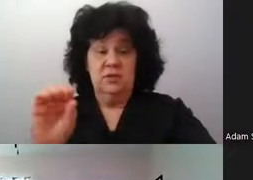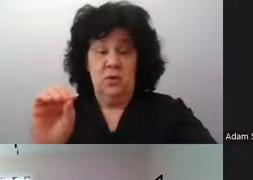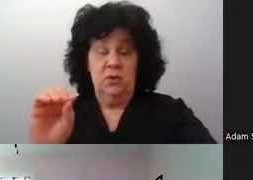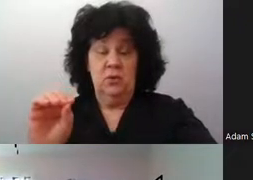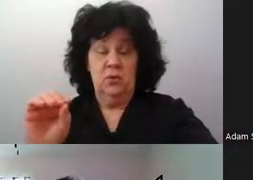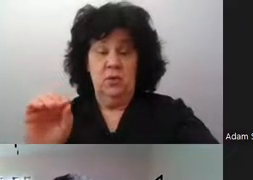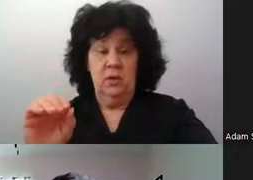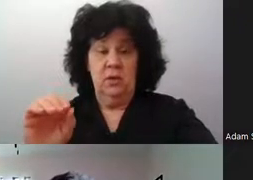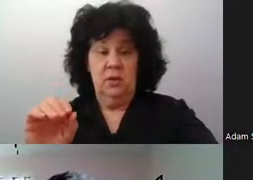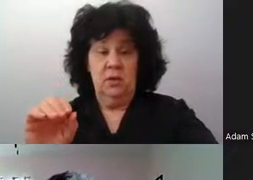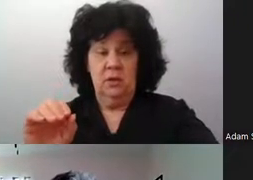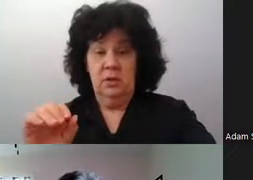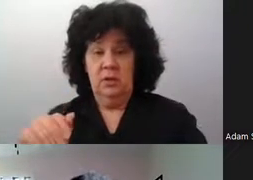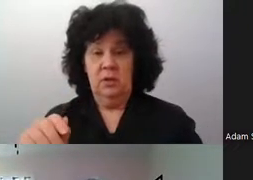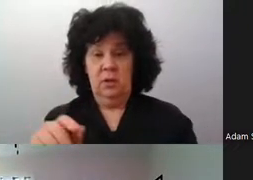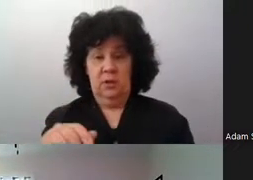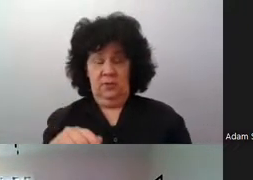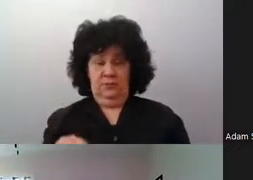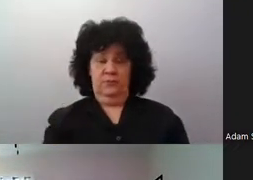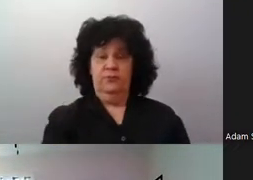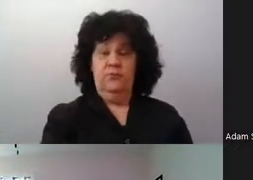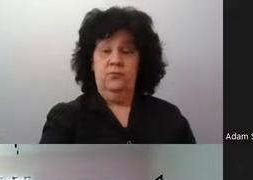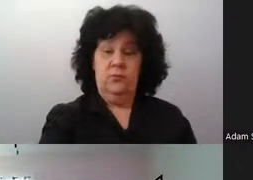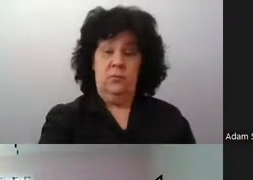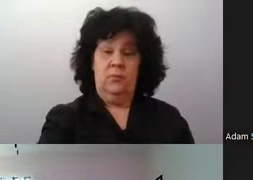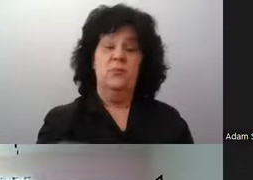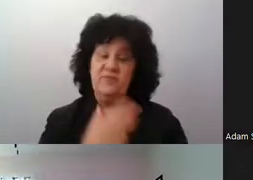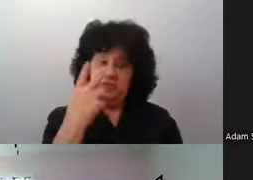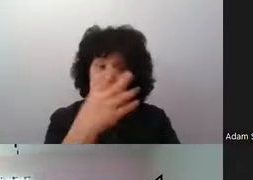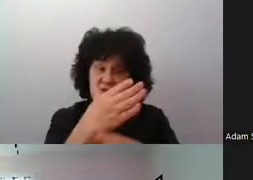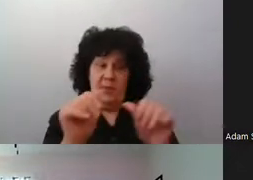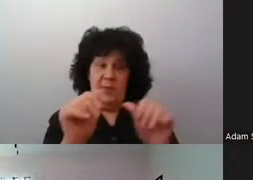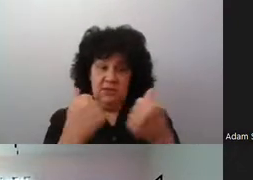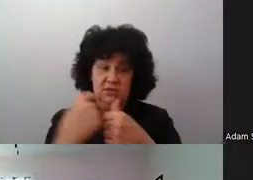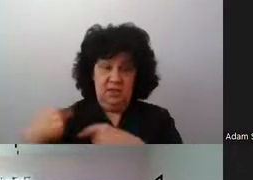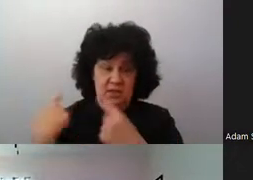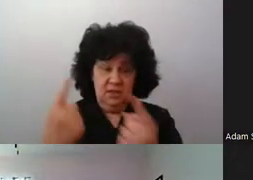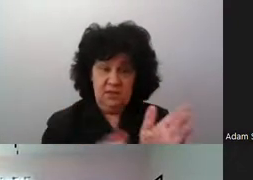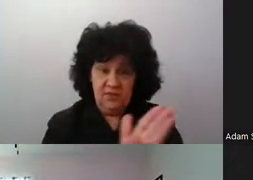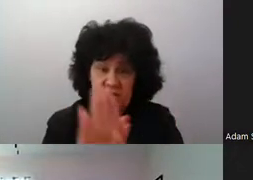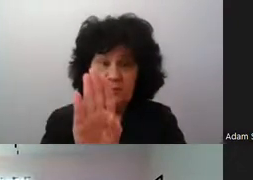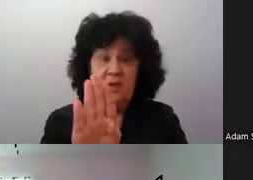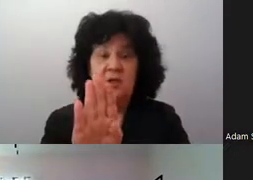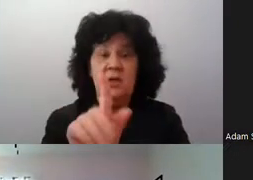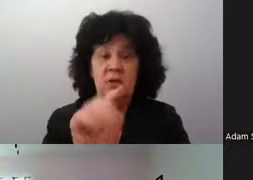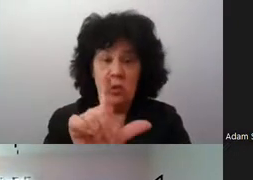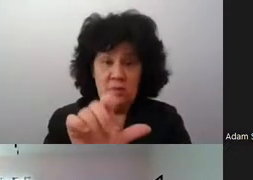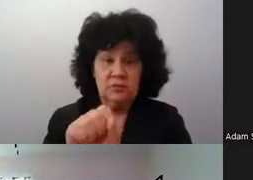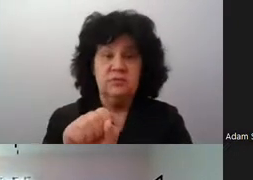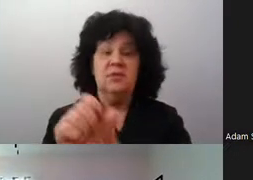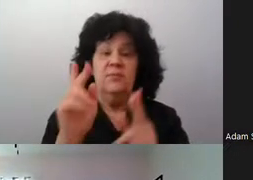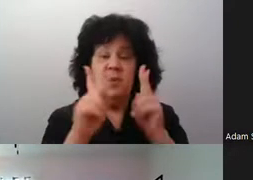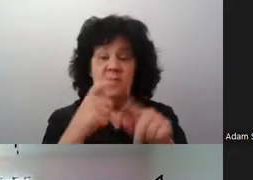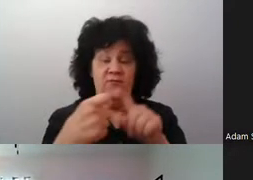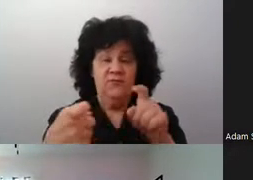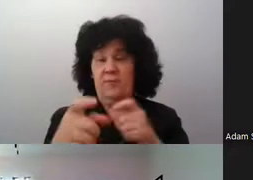what we've seen some agencies start to do is develop these tools when someone comes in, especially if they're a new entrant. You know, you could have people coming in from ministry, you've got people coming